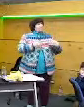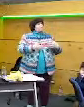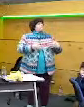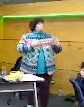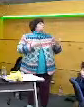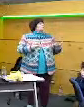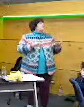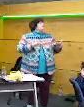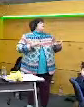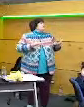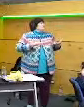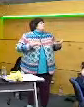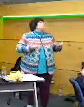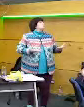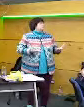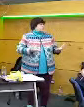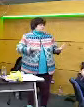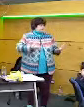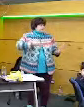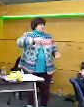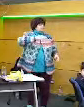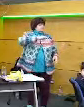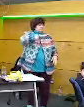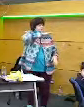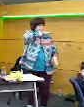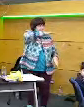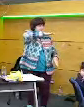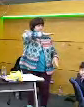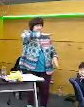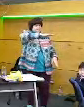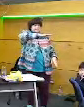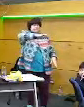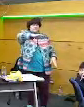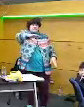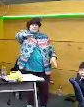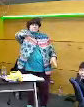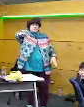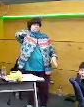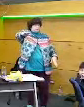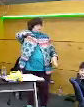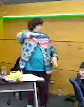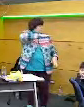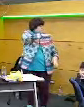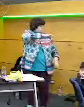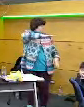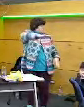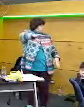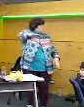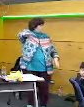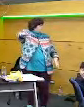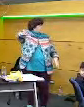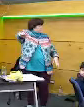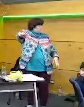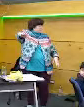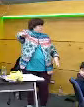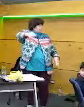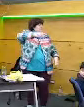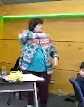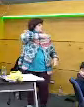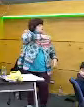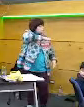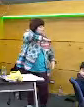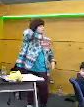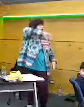should have more emotion, because your voice doesn't stay the same tempo, the same voice